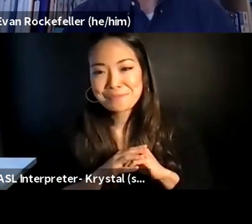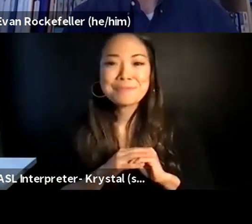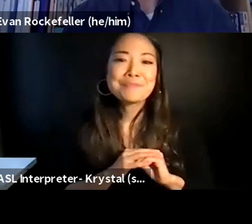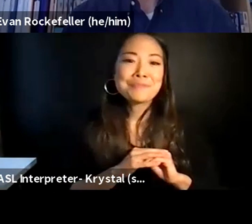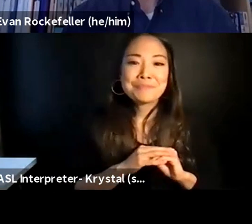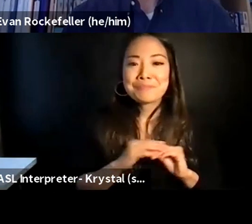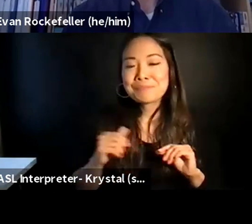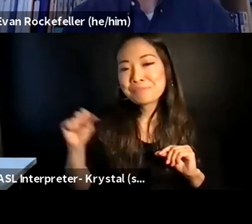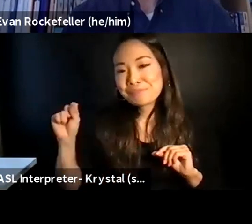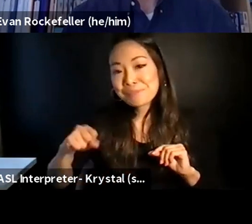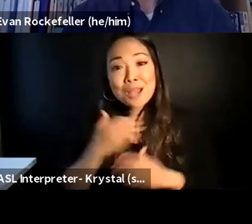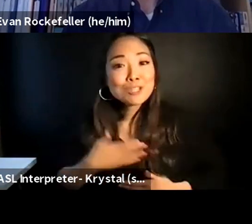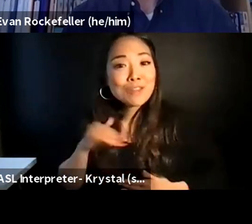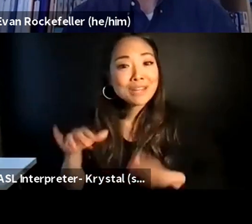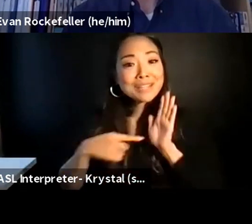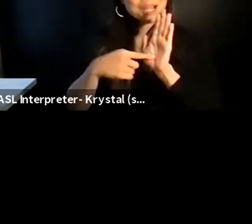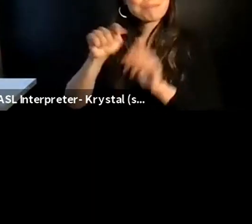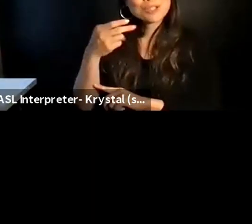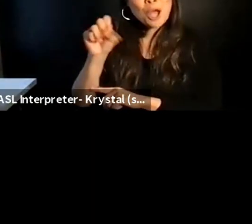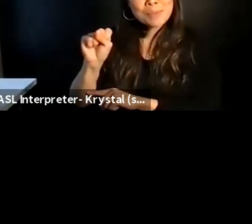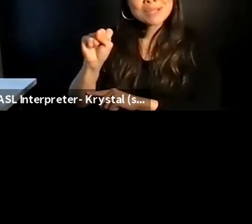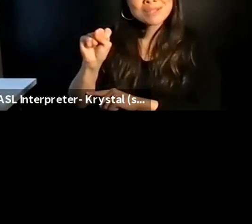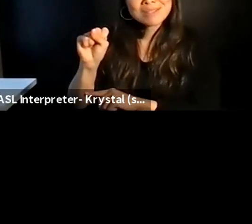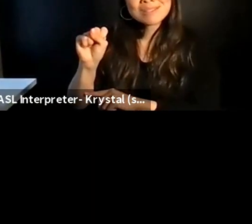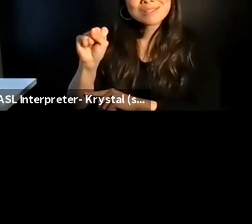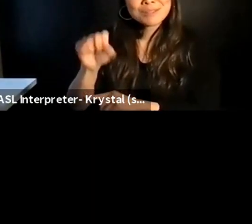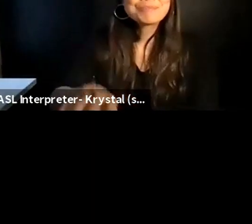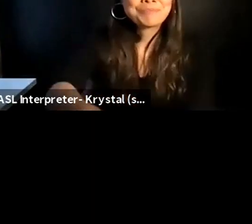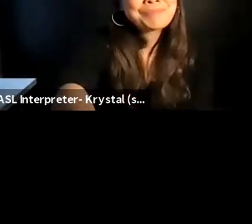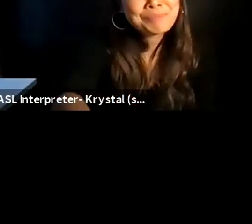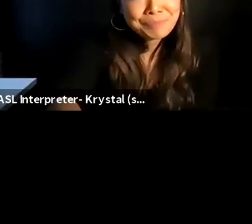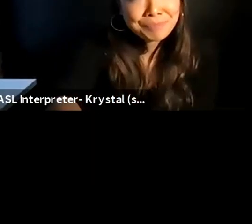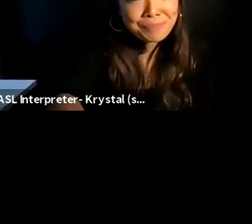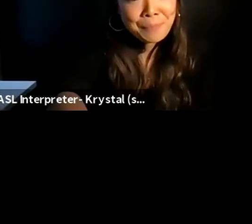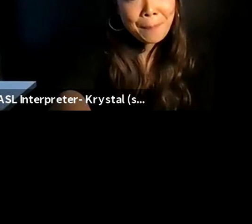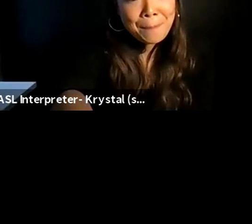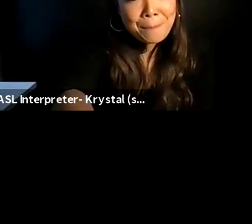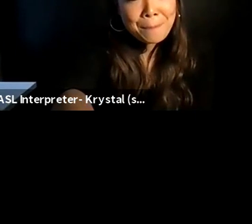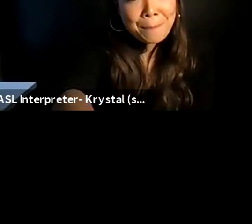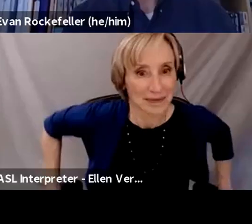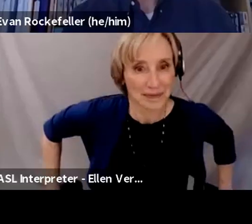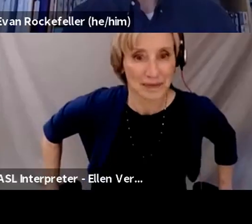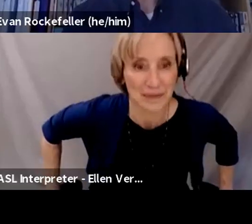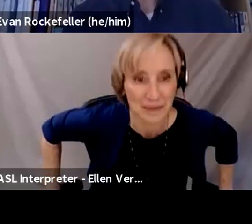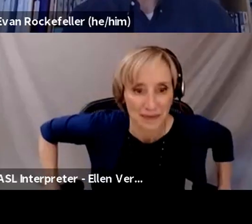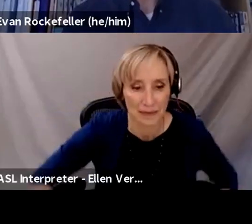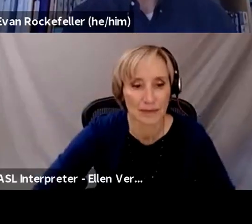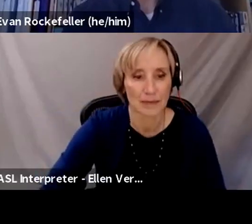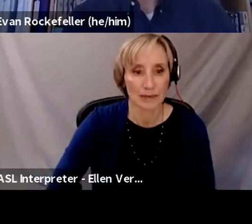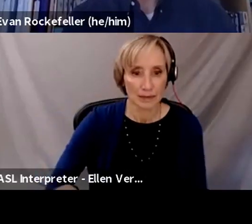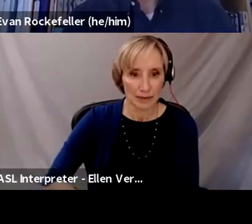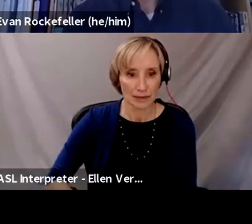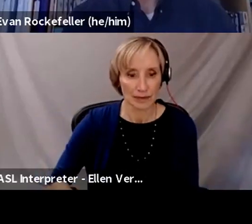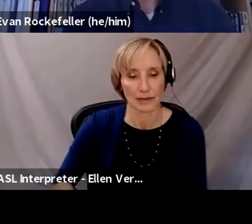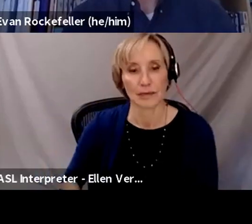example, Thomas, because I think it shows just top to bottom how there's these wide scale, very obviously unokay acts